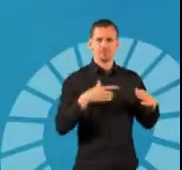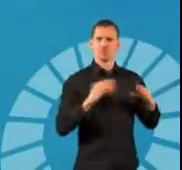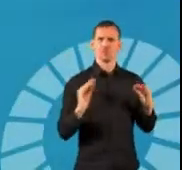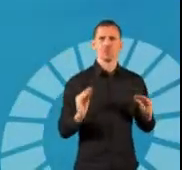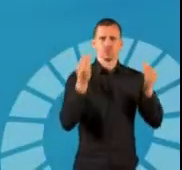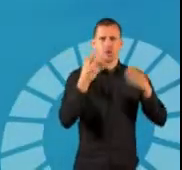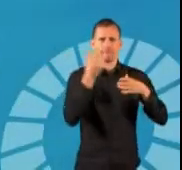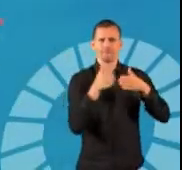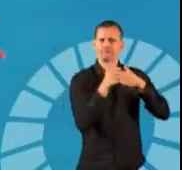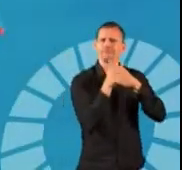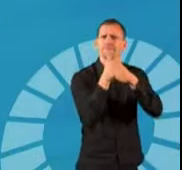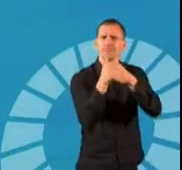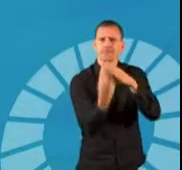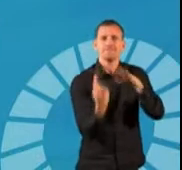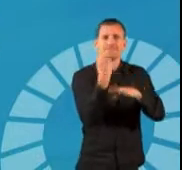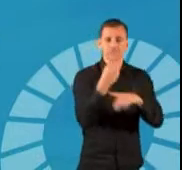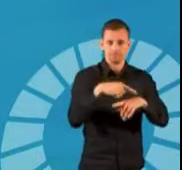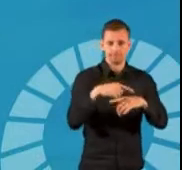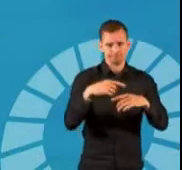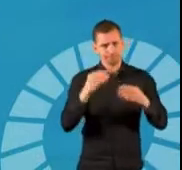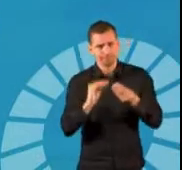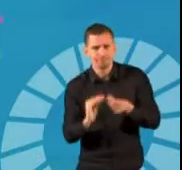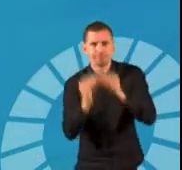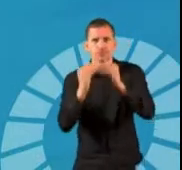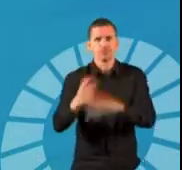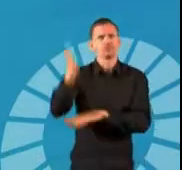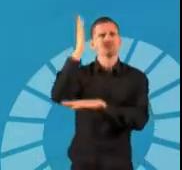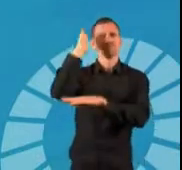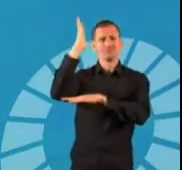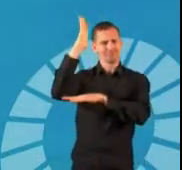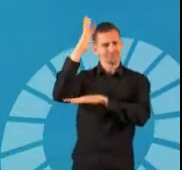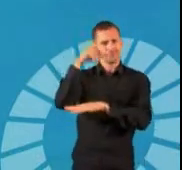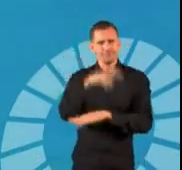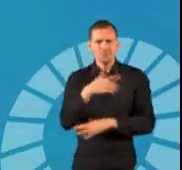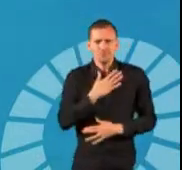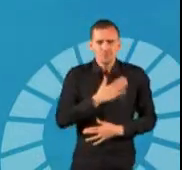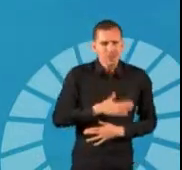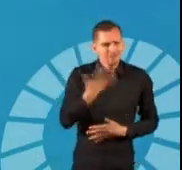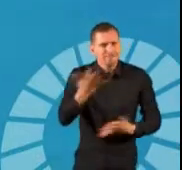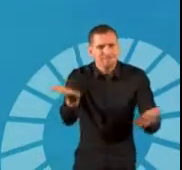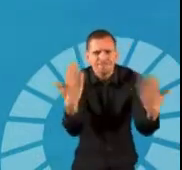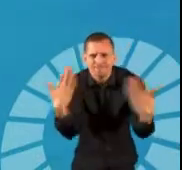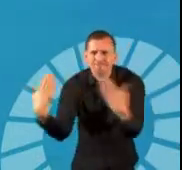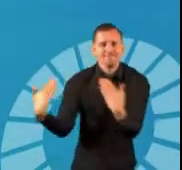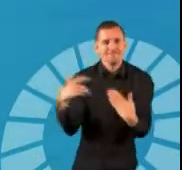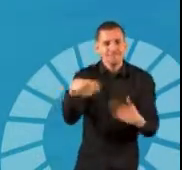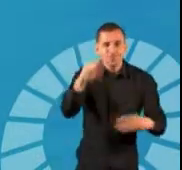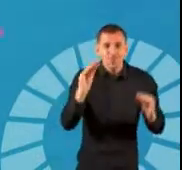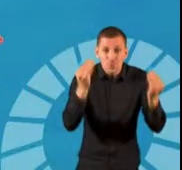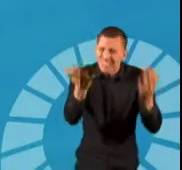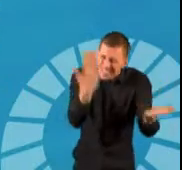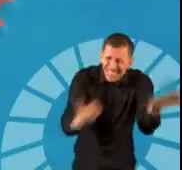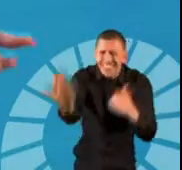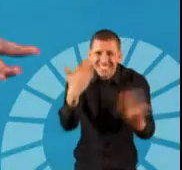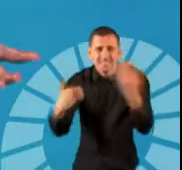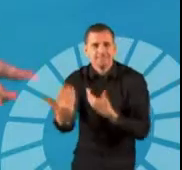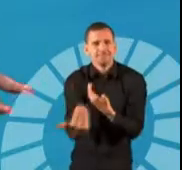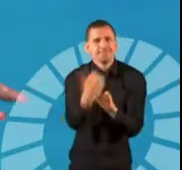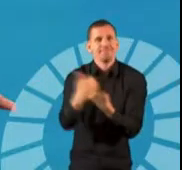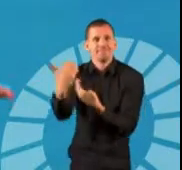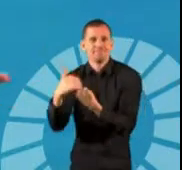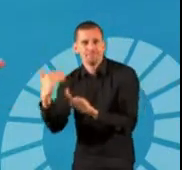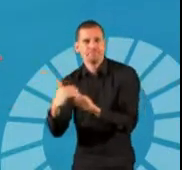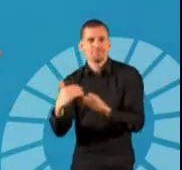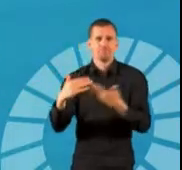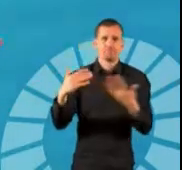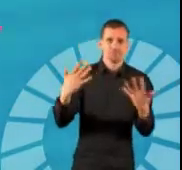together, and we were literally sleeping at 2 or 3 a.m. every day. And we had to be up by 5 a.m.